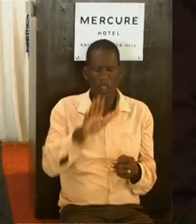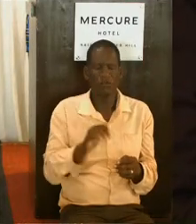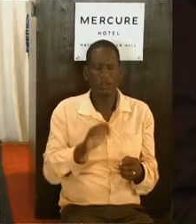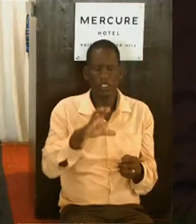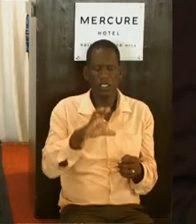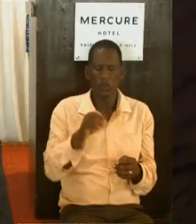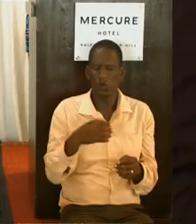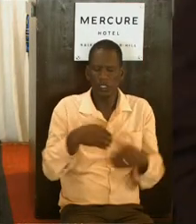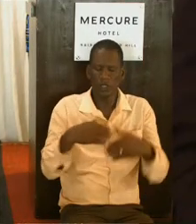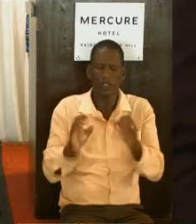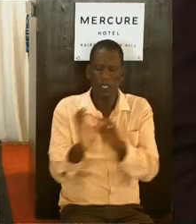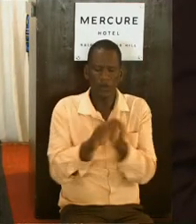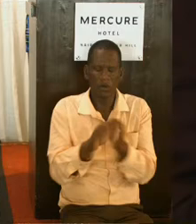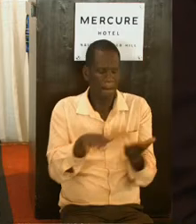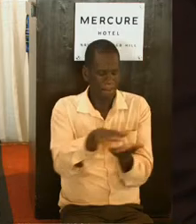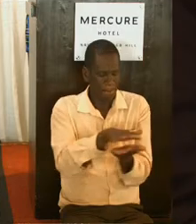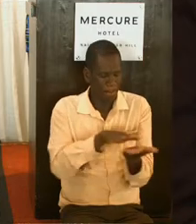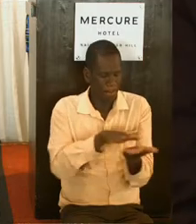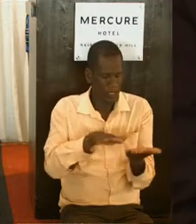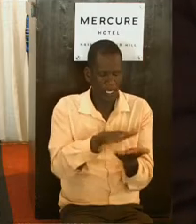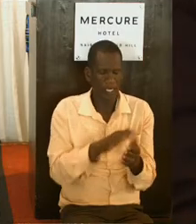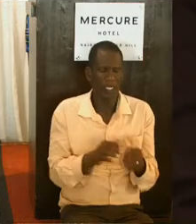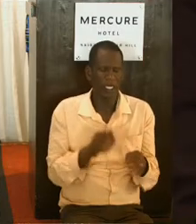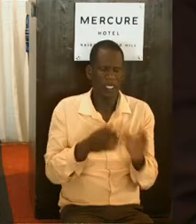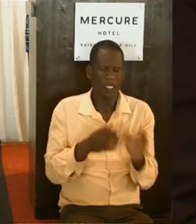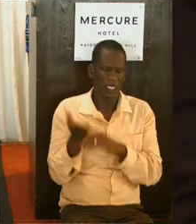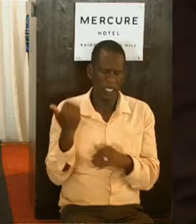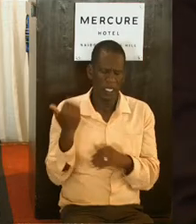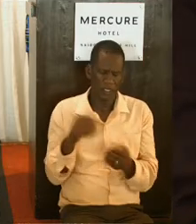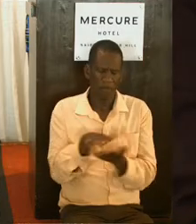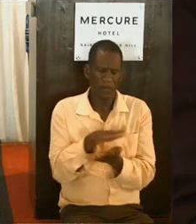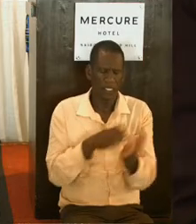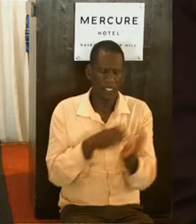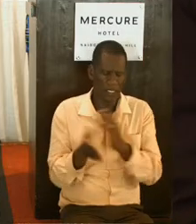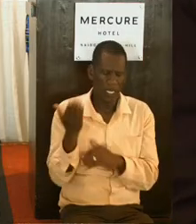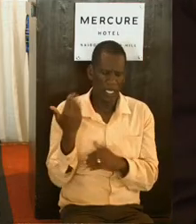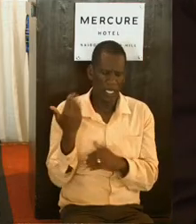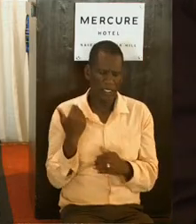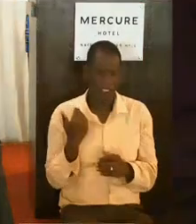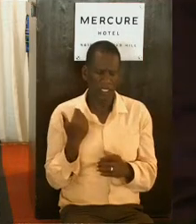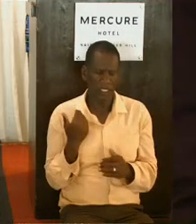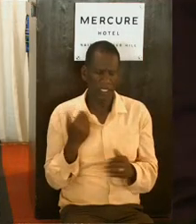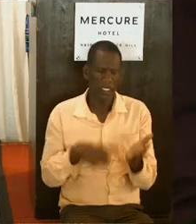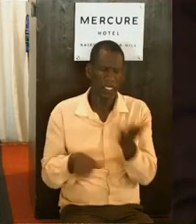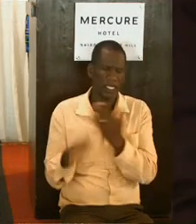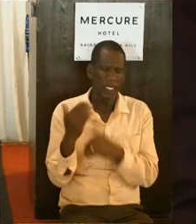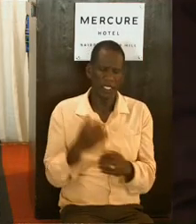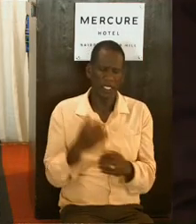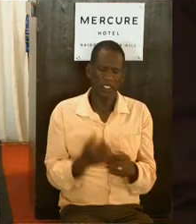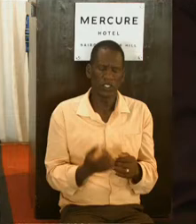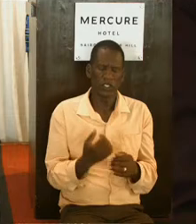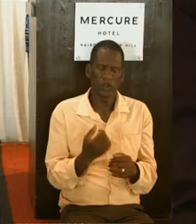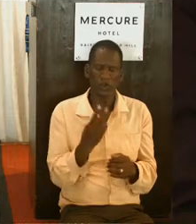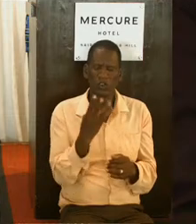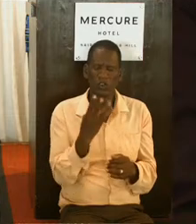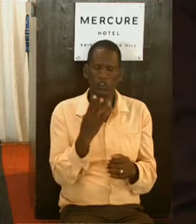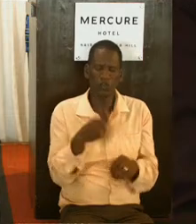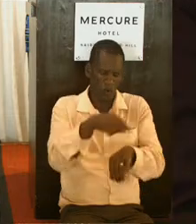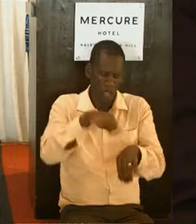basically in the last 24 hours